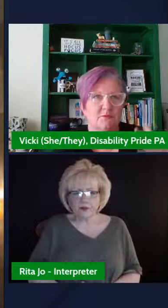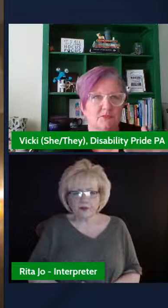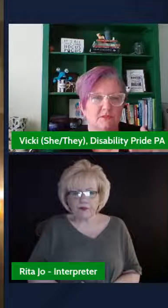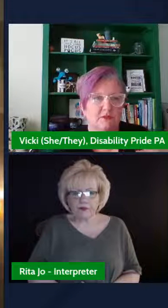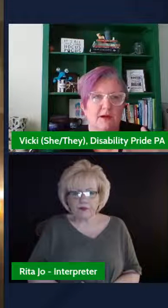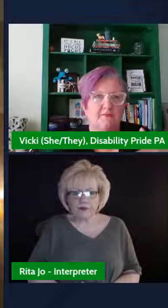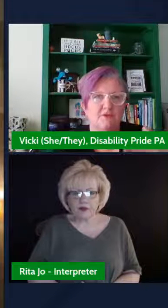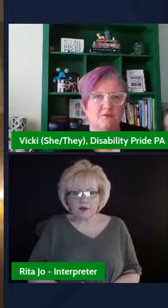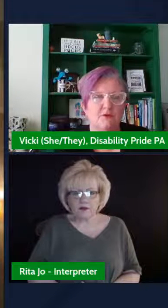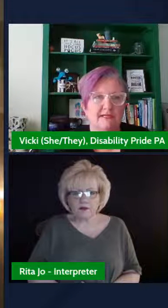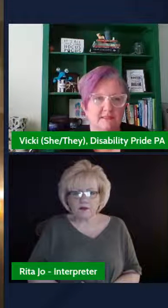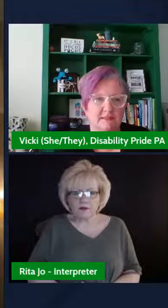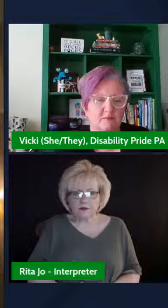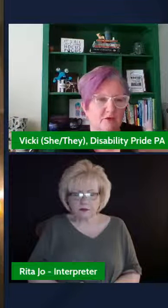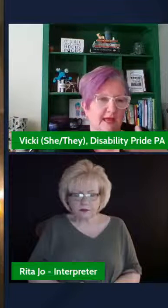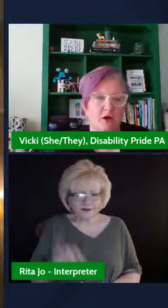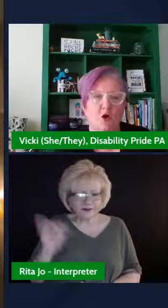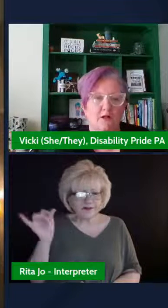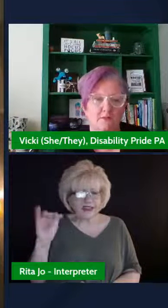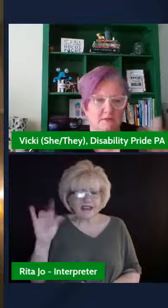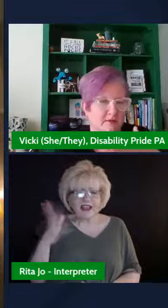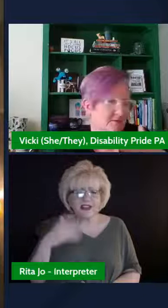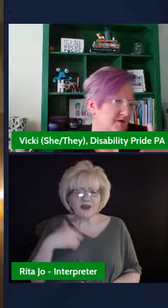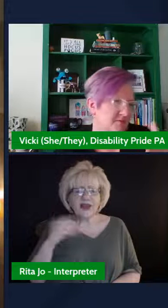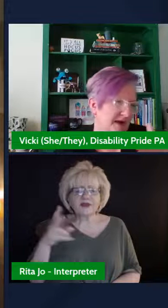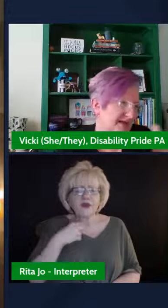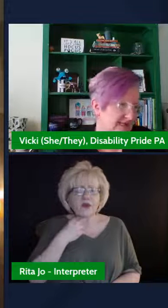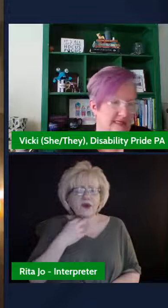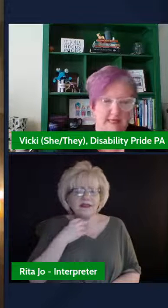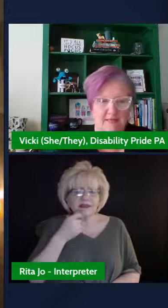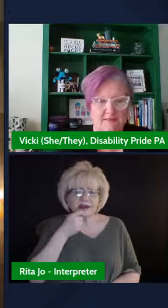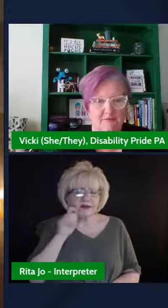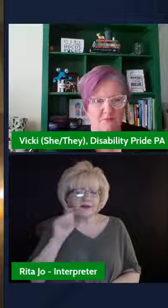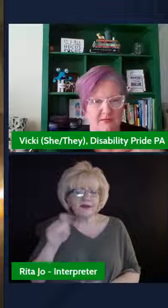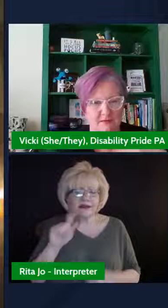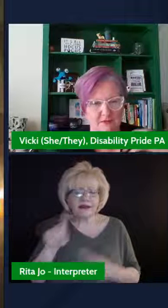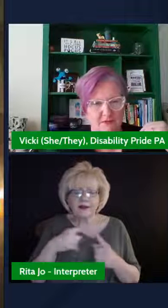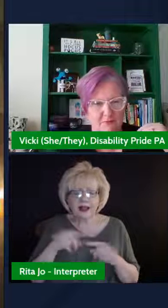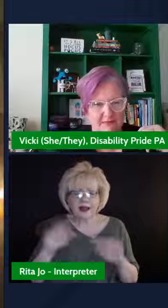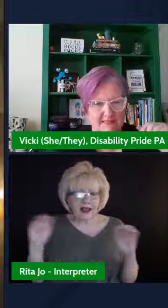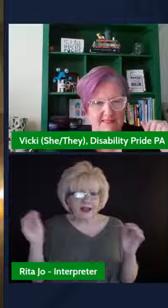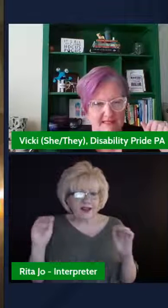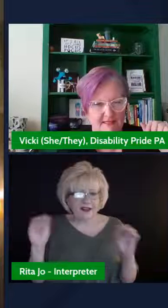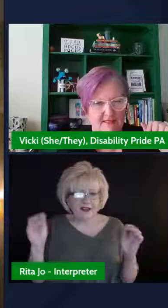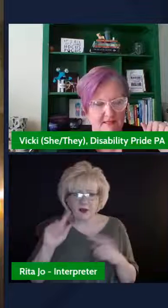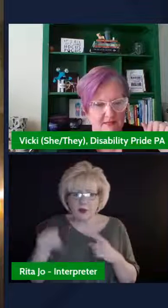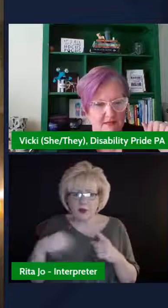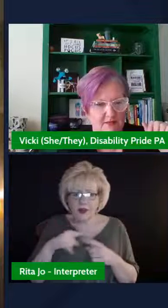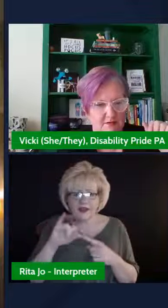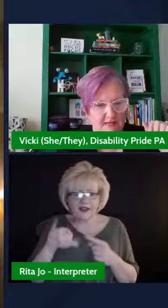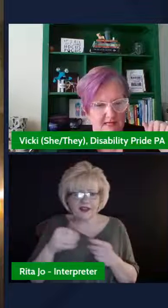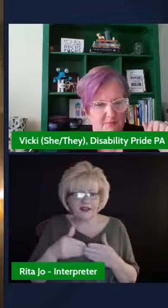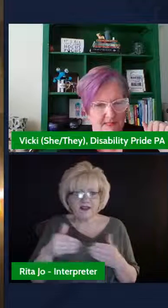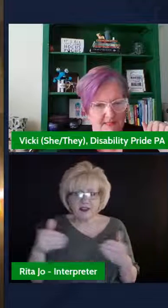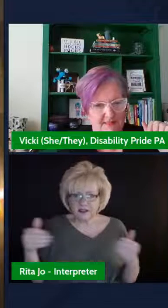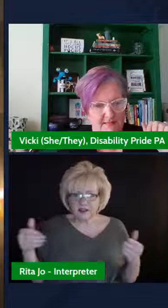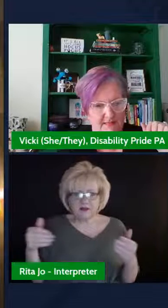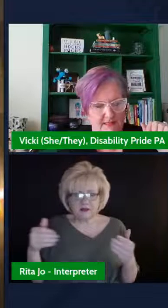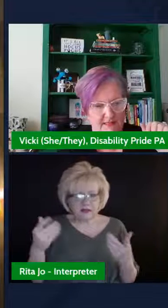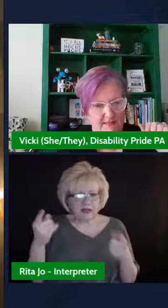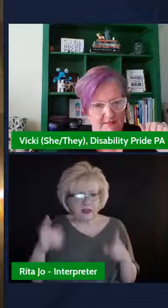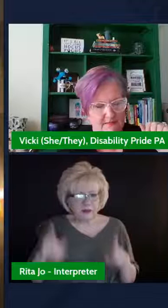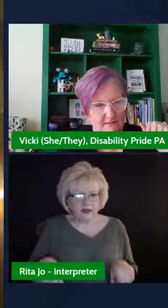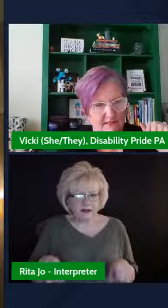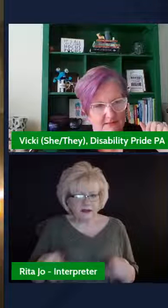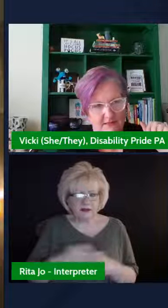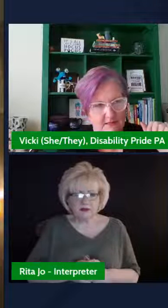it's almost you have no voice at all about anything when when these things take place, and